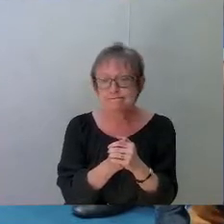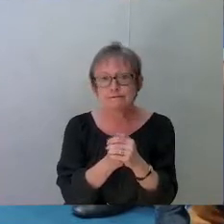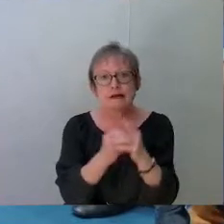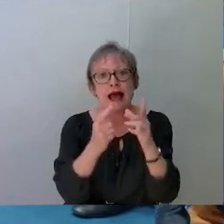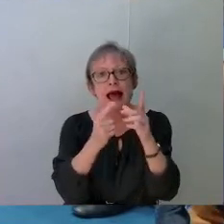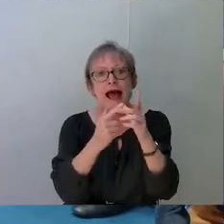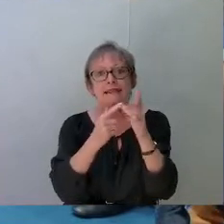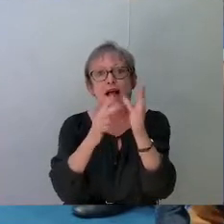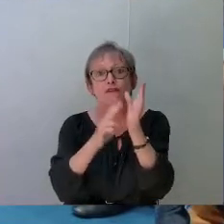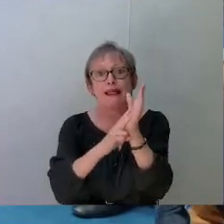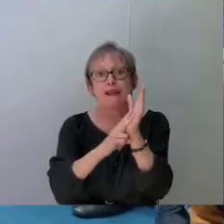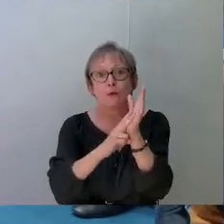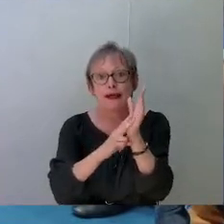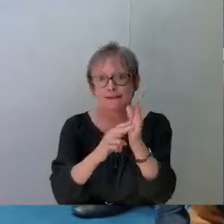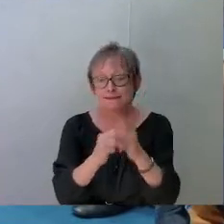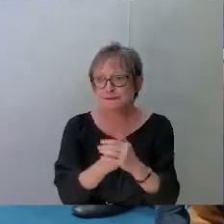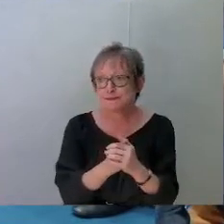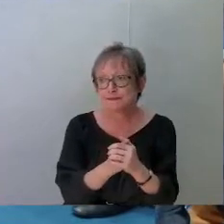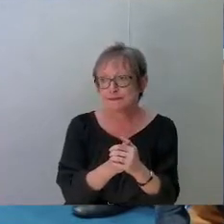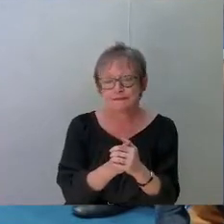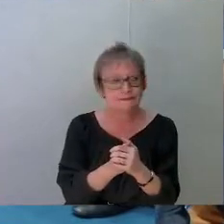Adele Valentova.